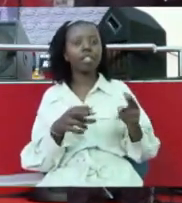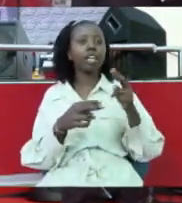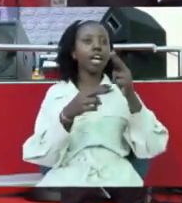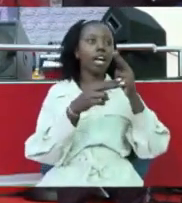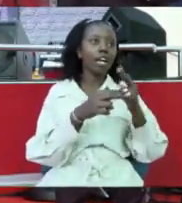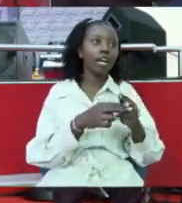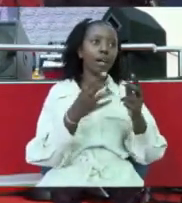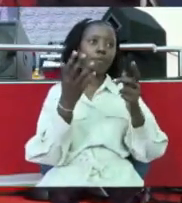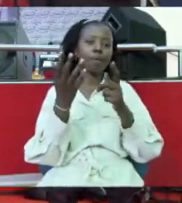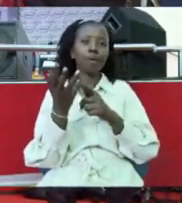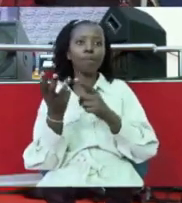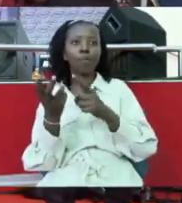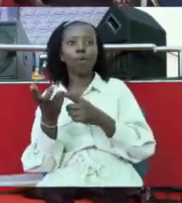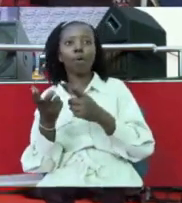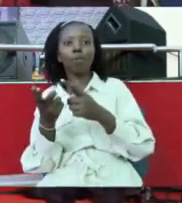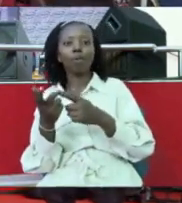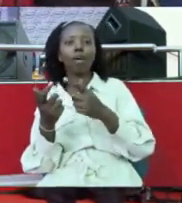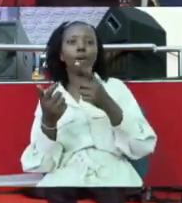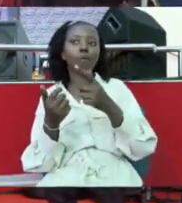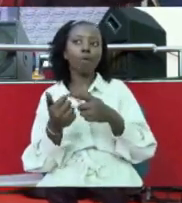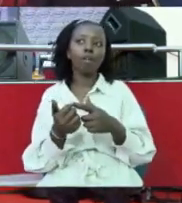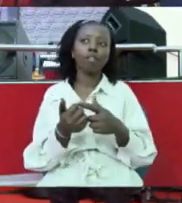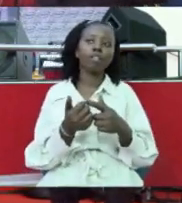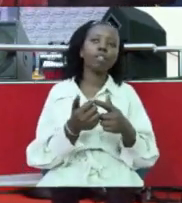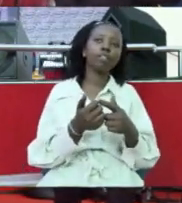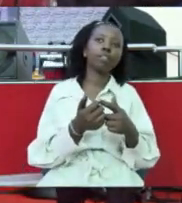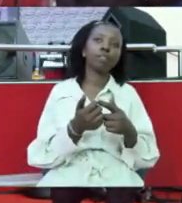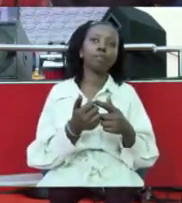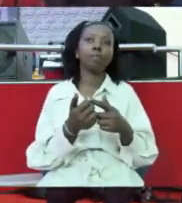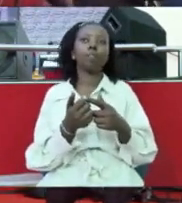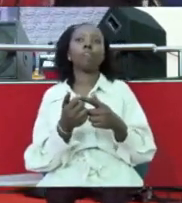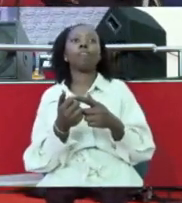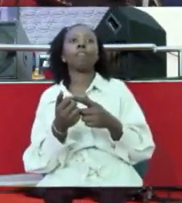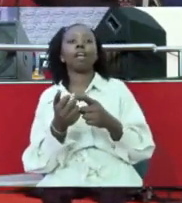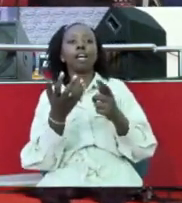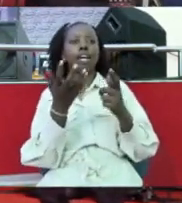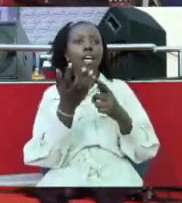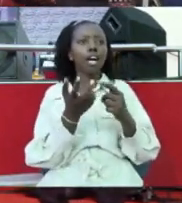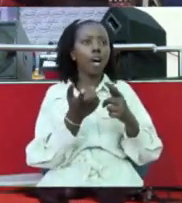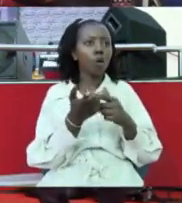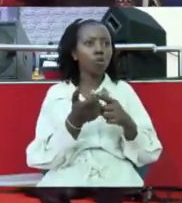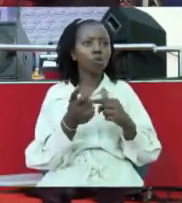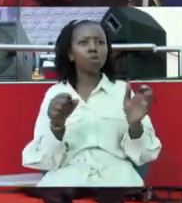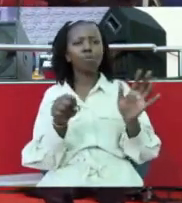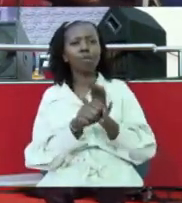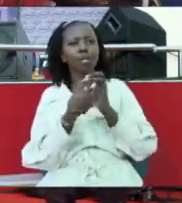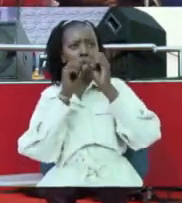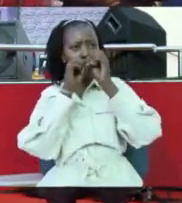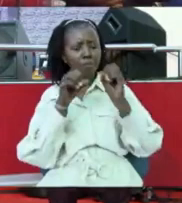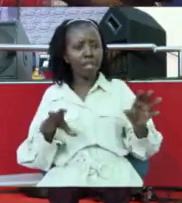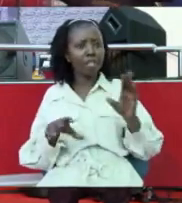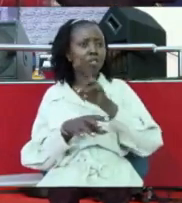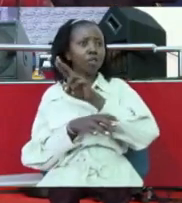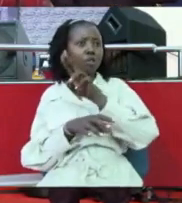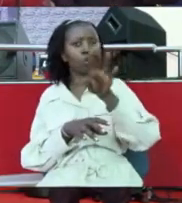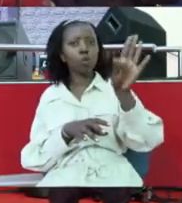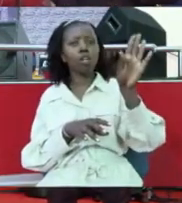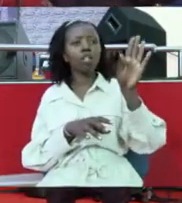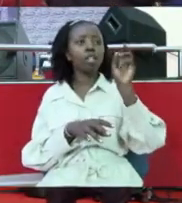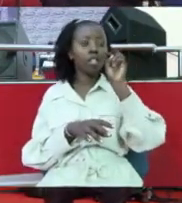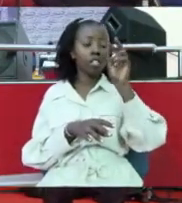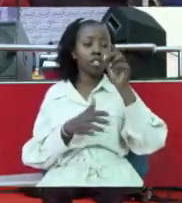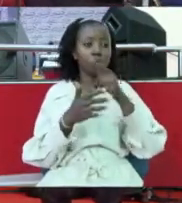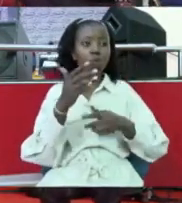blessings, name them one by one, count your many blessings, see what